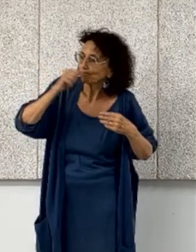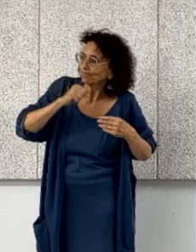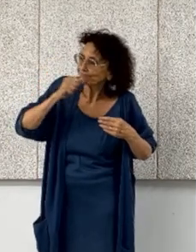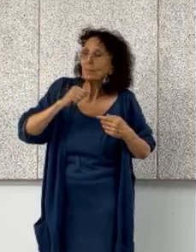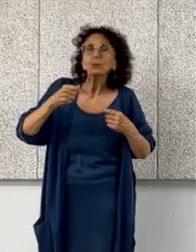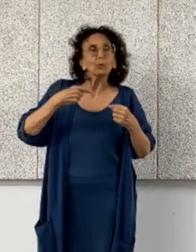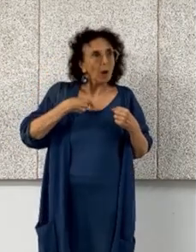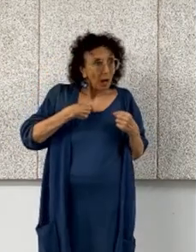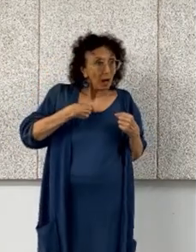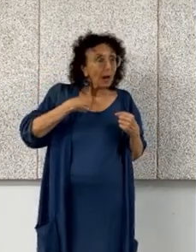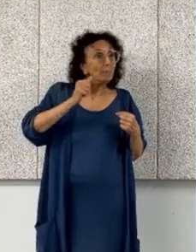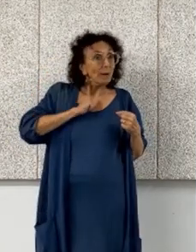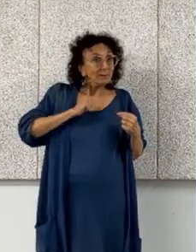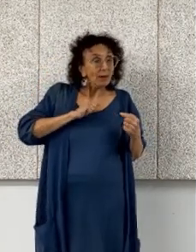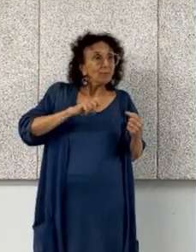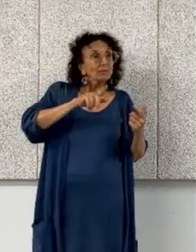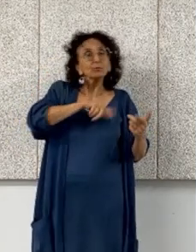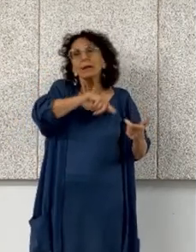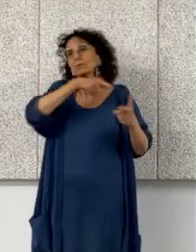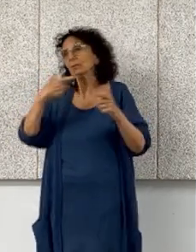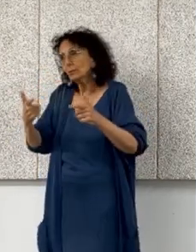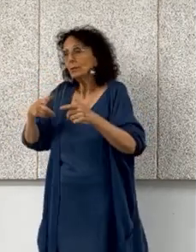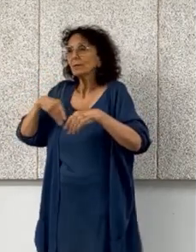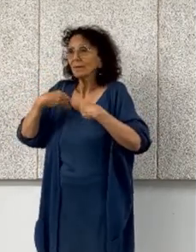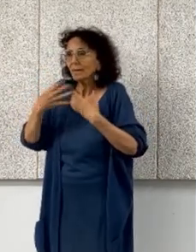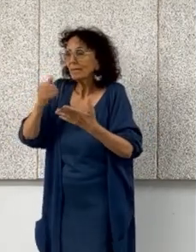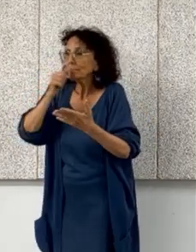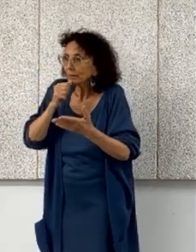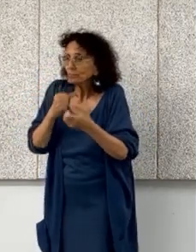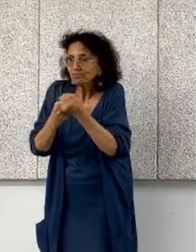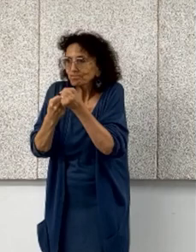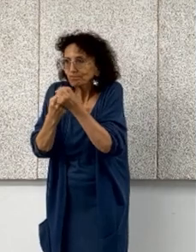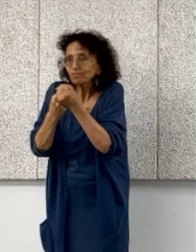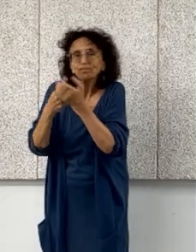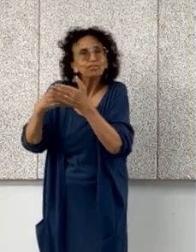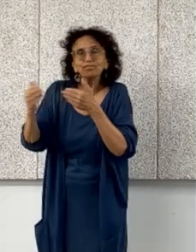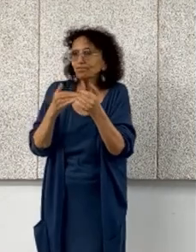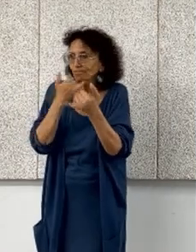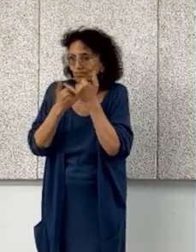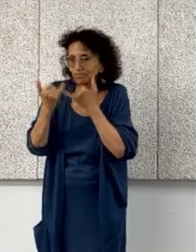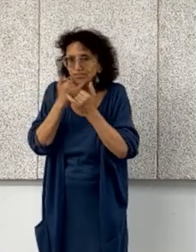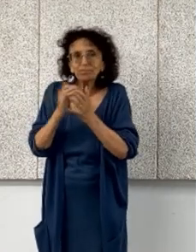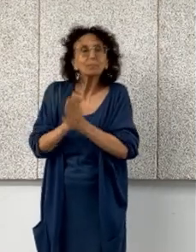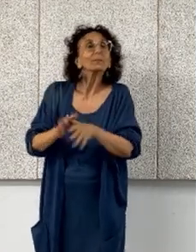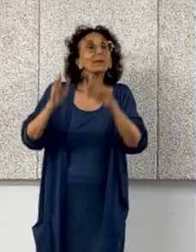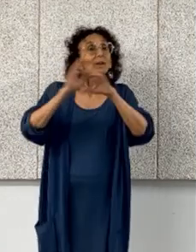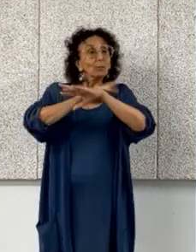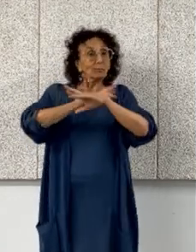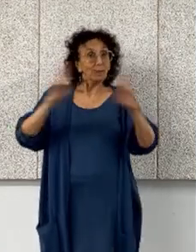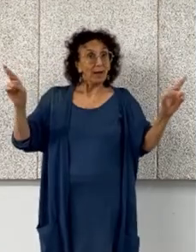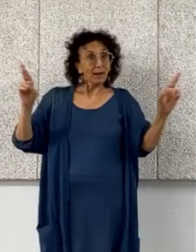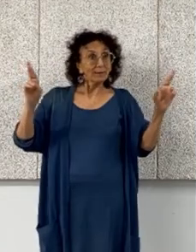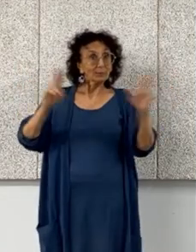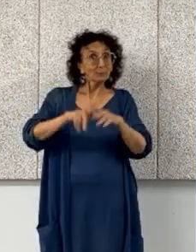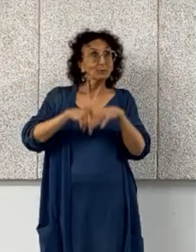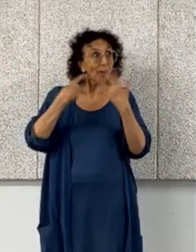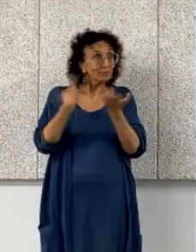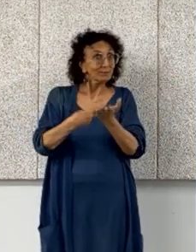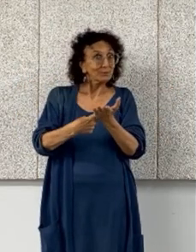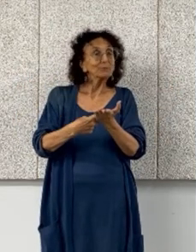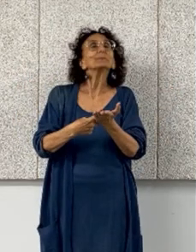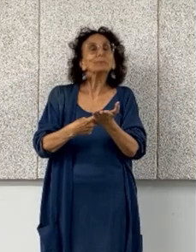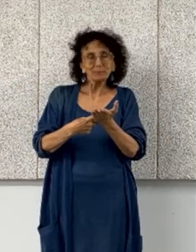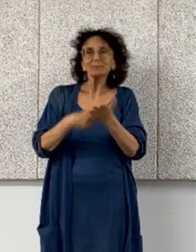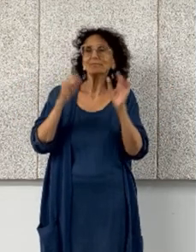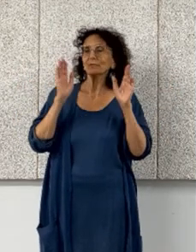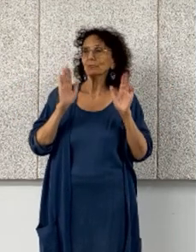with everyone I work with. It was amazing. All right, shall we dive in? Are we ready? Yes. Excellent. Let's